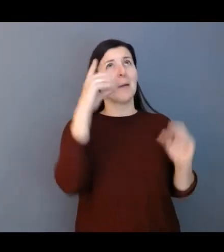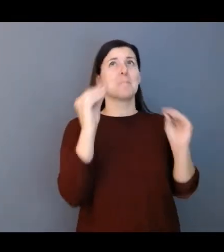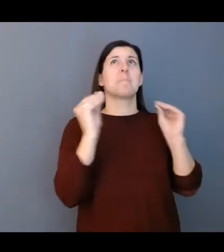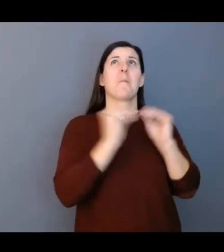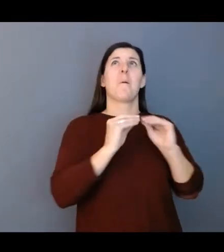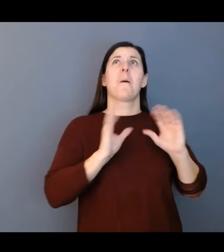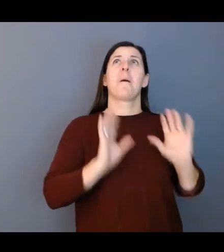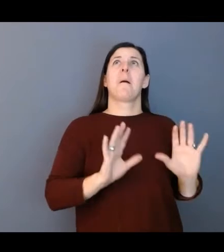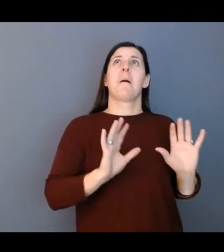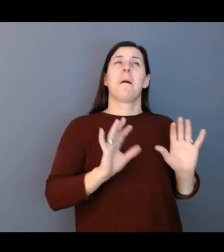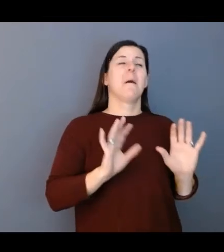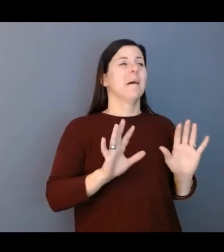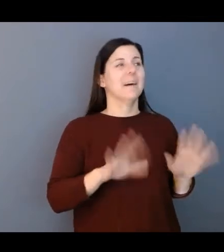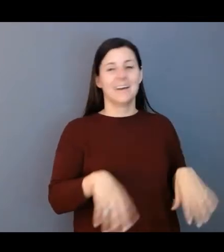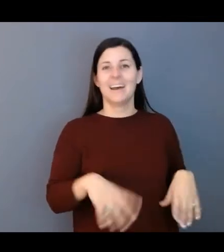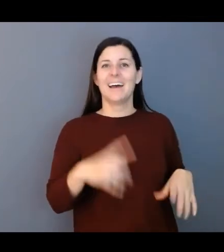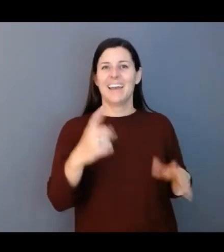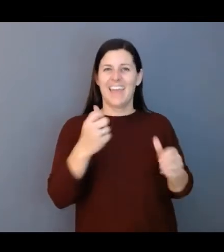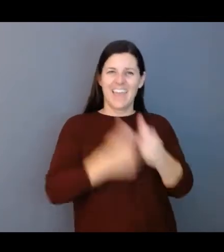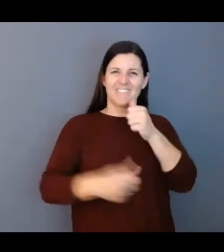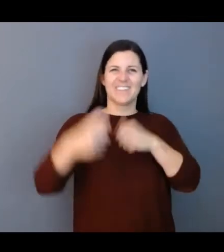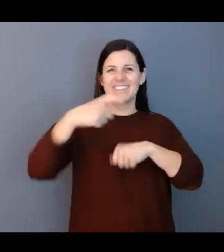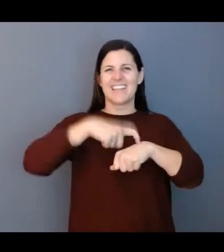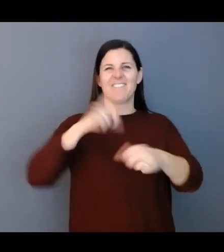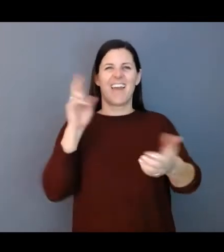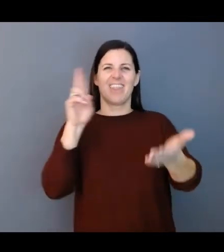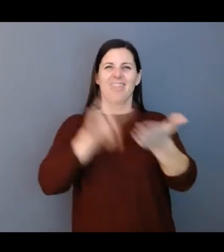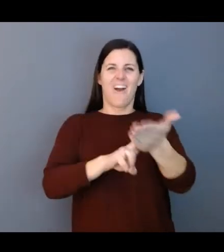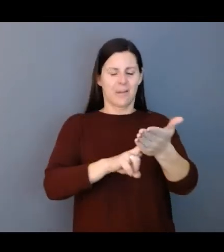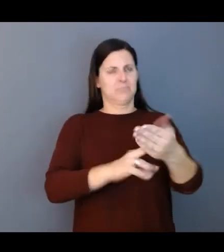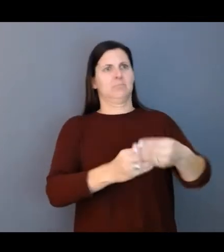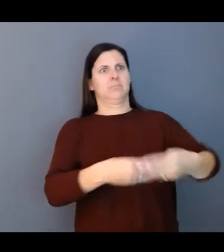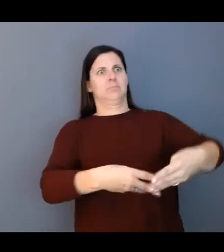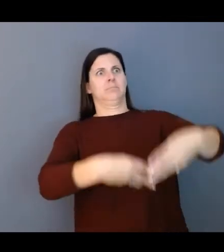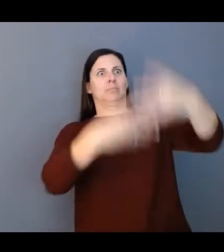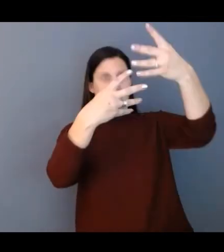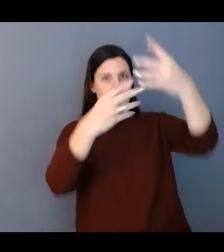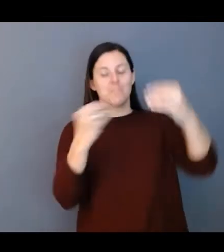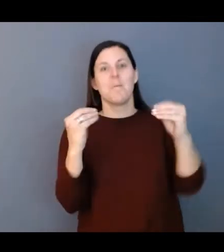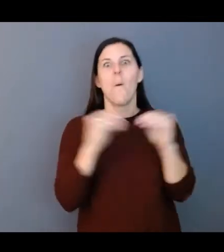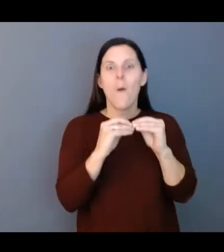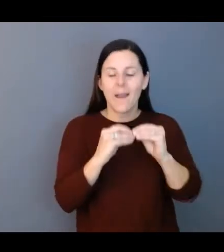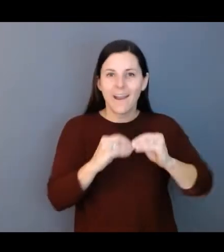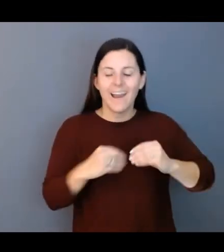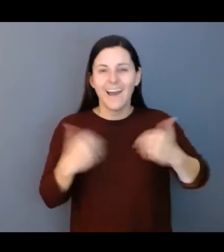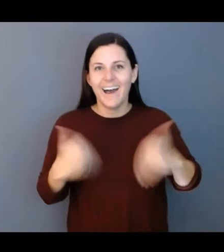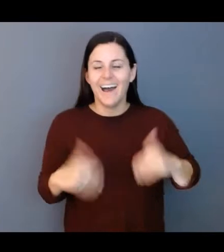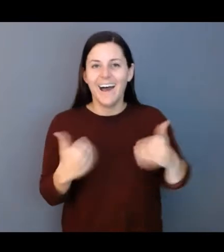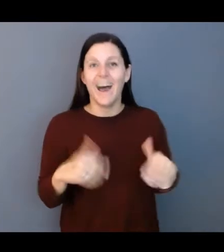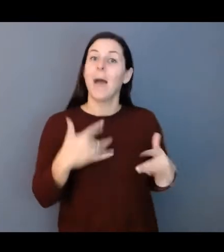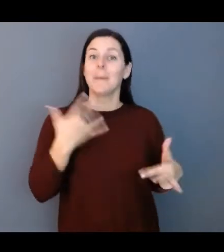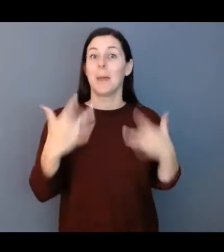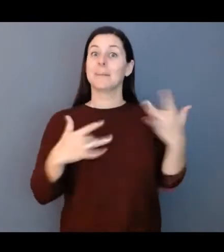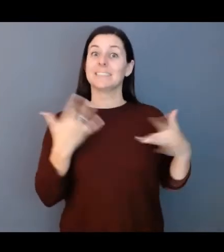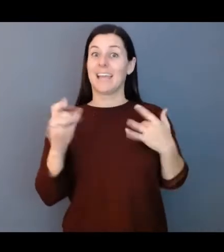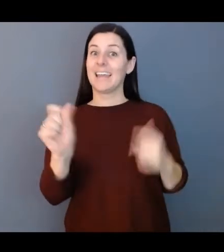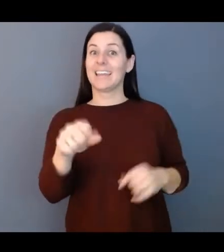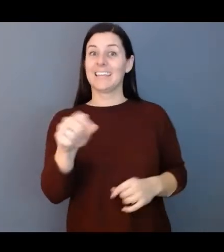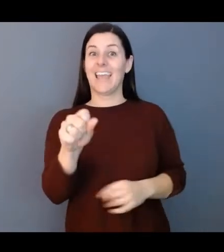That's kind of cool, right? Every time I log in, there are more new instance types, and I'm more